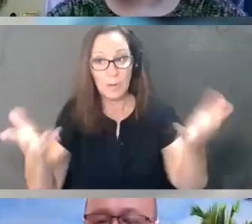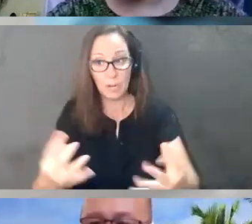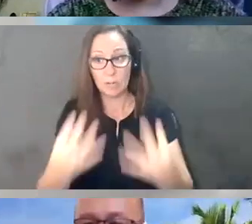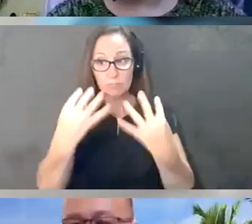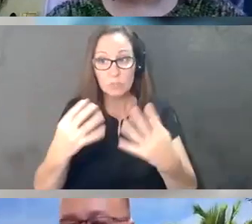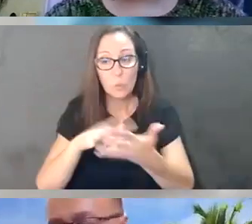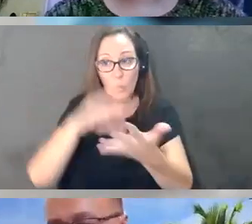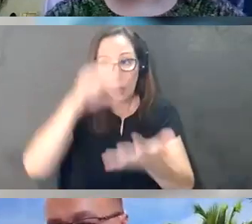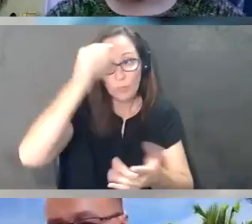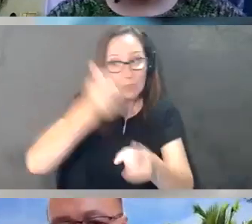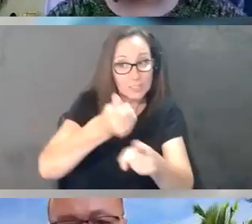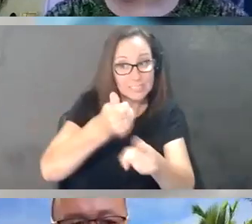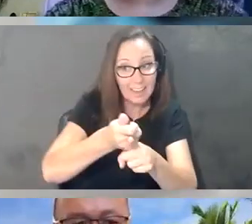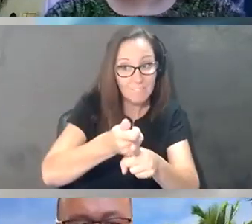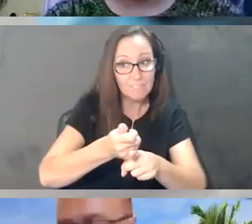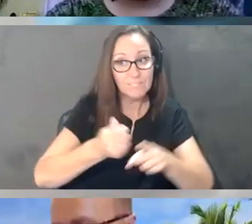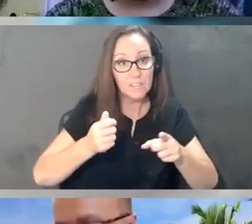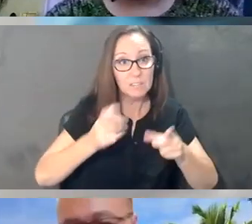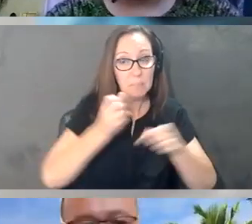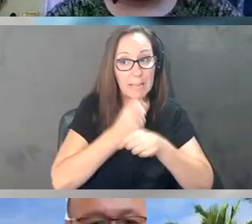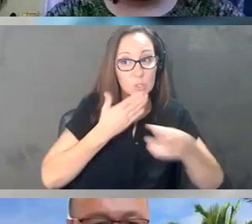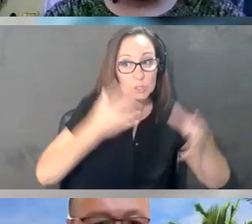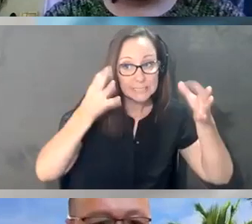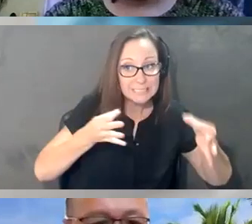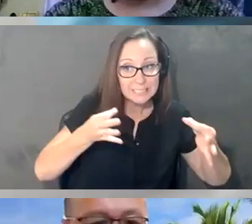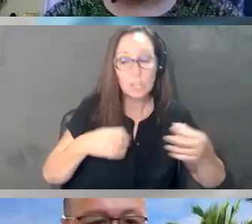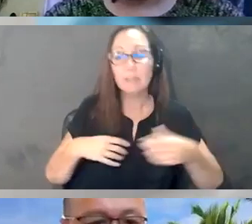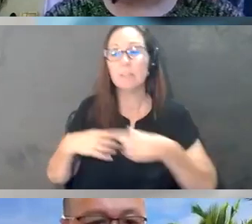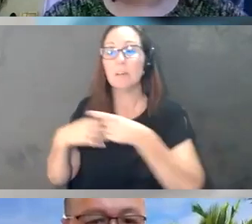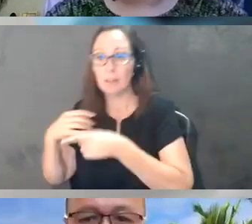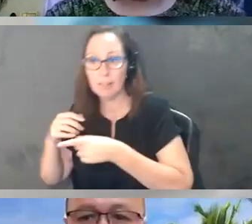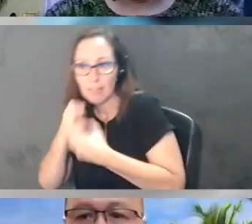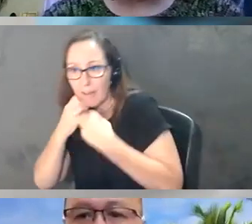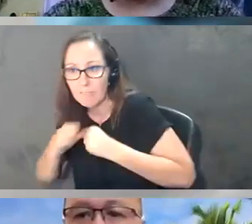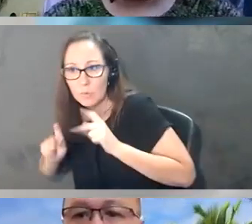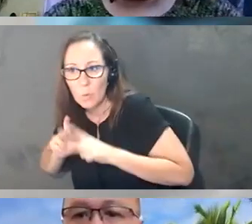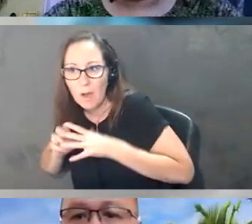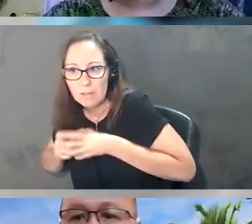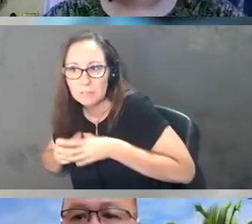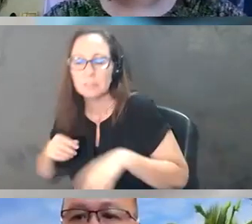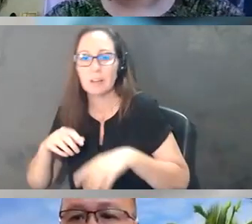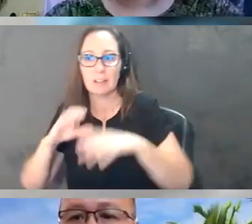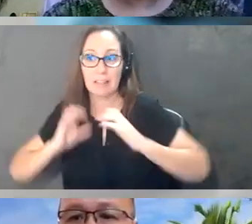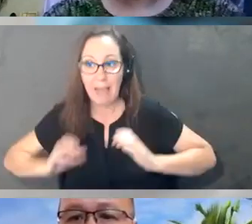for yourself, your loved ones, your clients. And as an influencer,